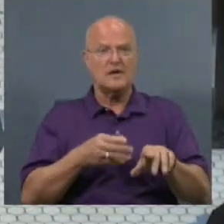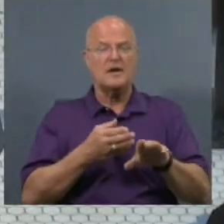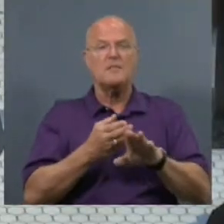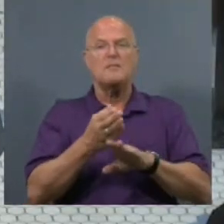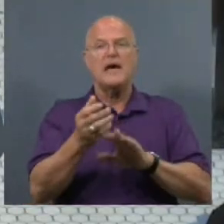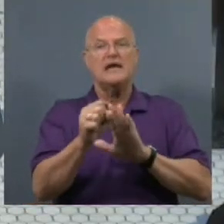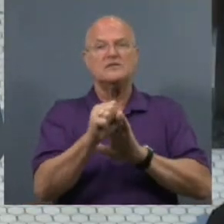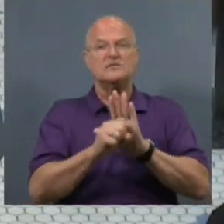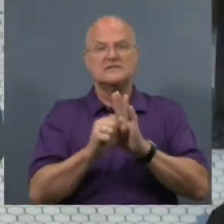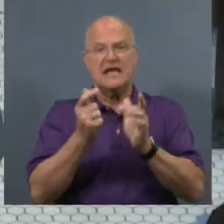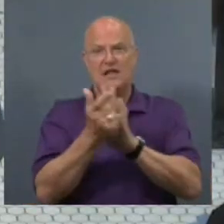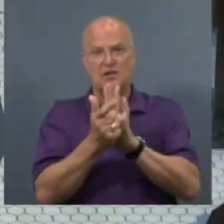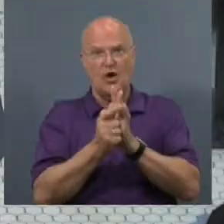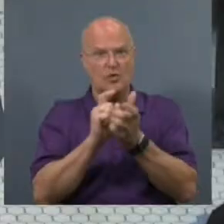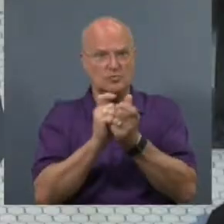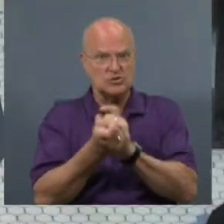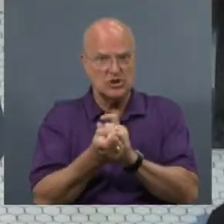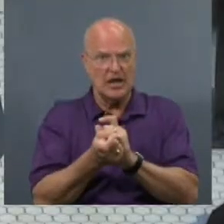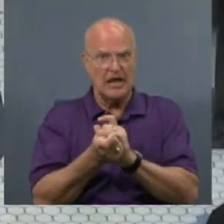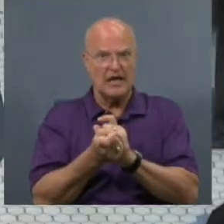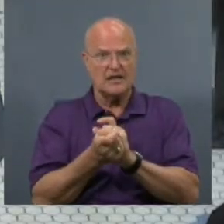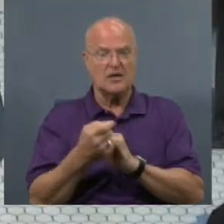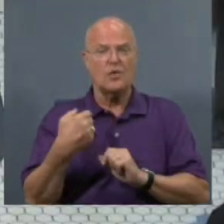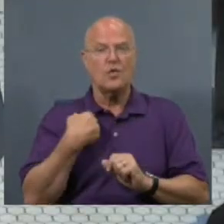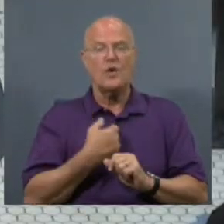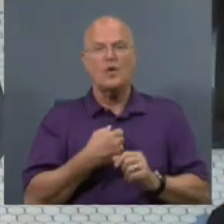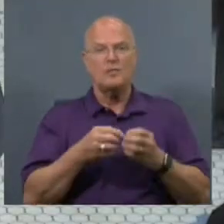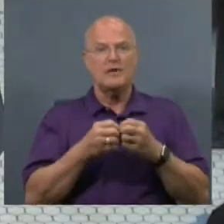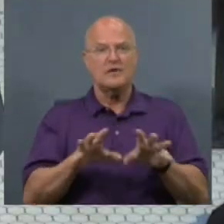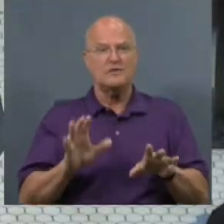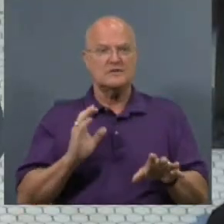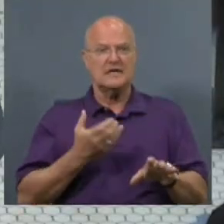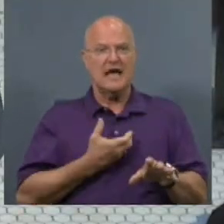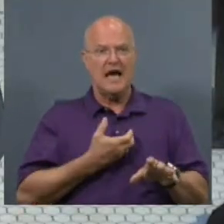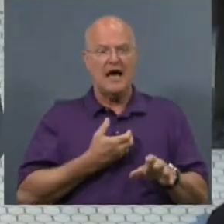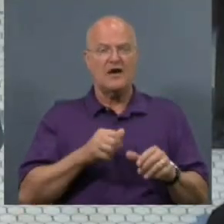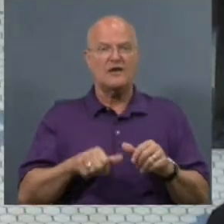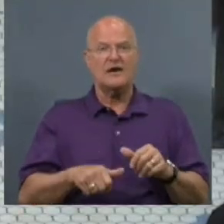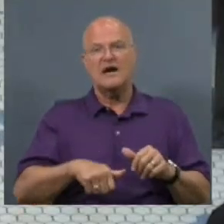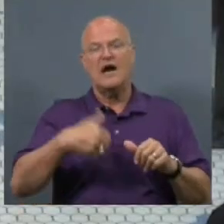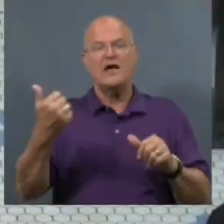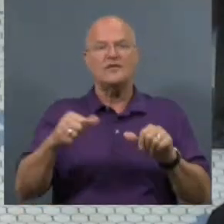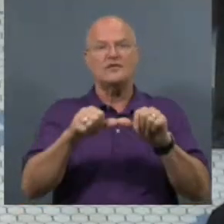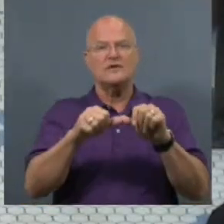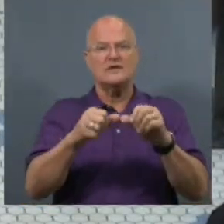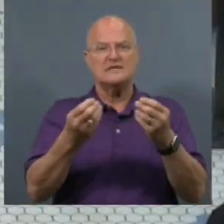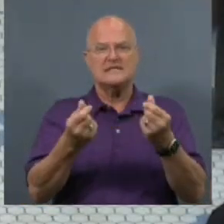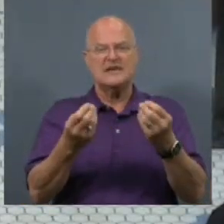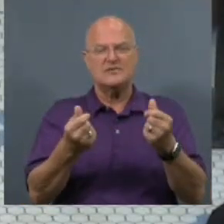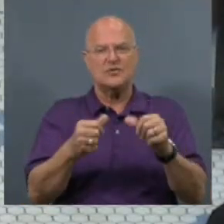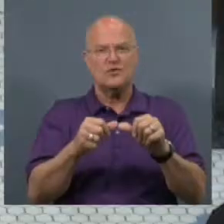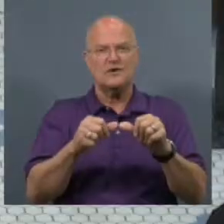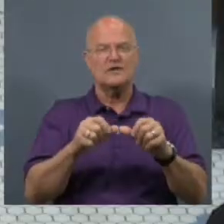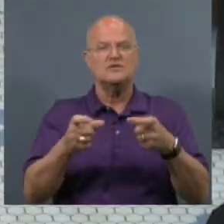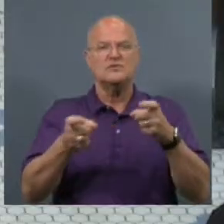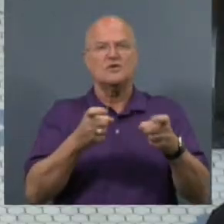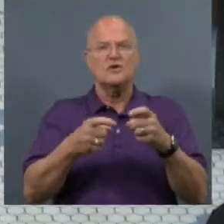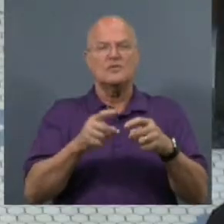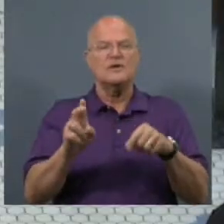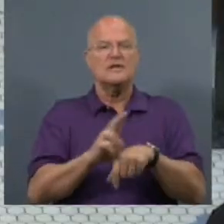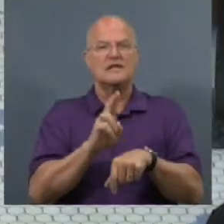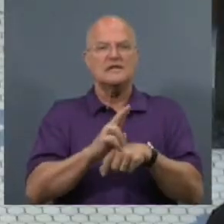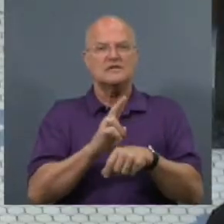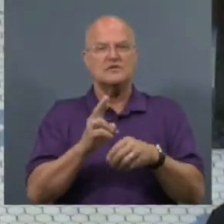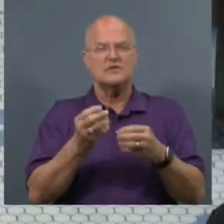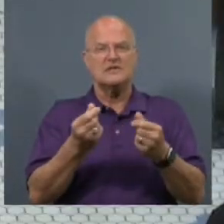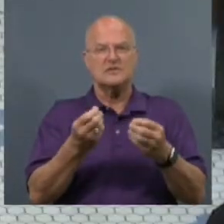state law that was changed where we will be losing our extraterritorial jurisdiction, which allows us to do land use